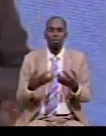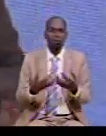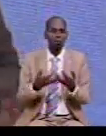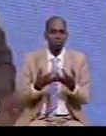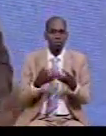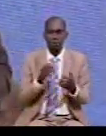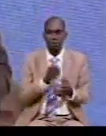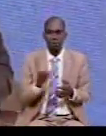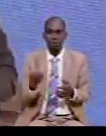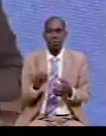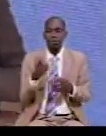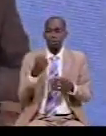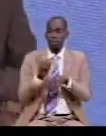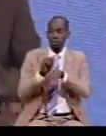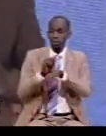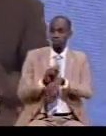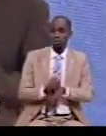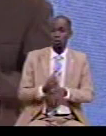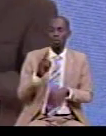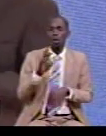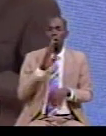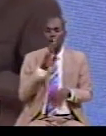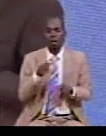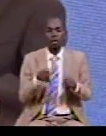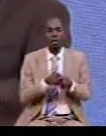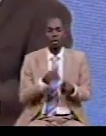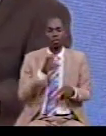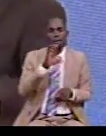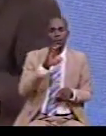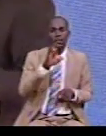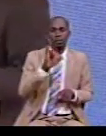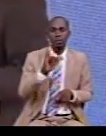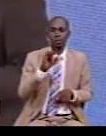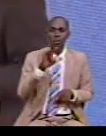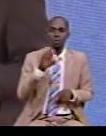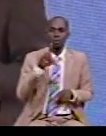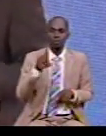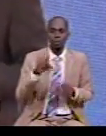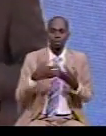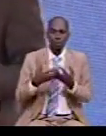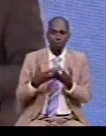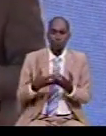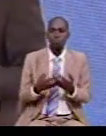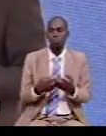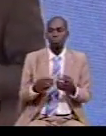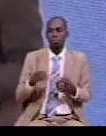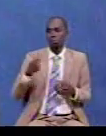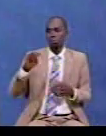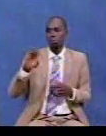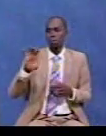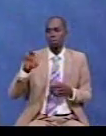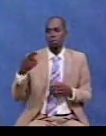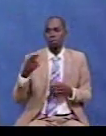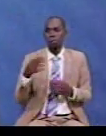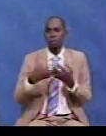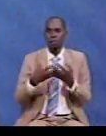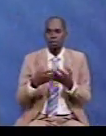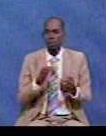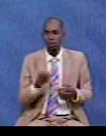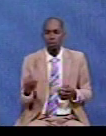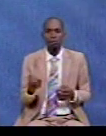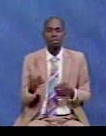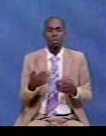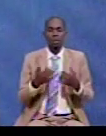electronic, electricals. We have geodetic engineering. We also have the